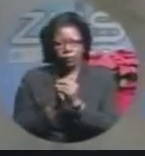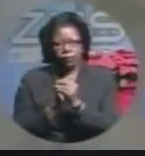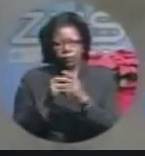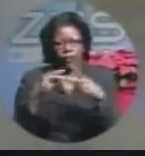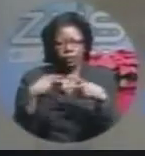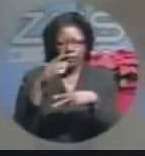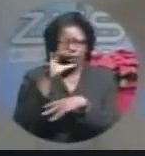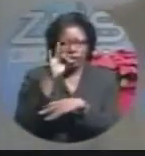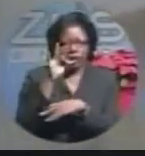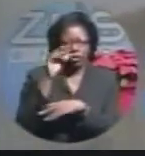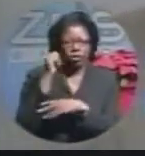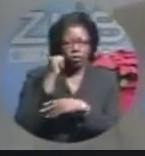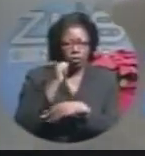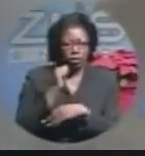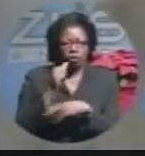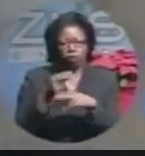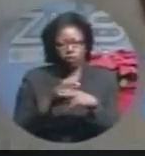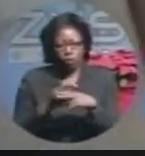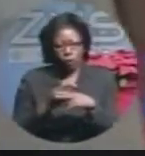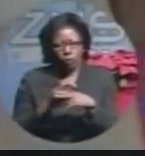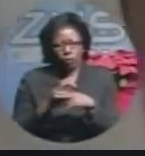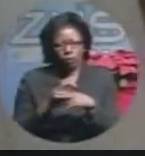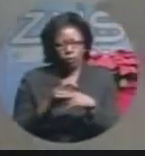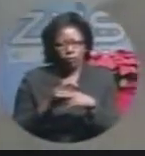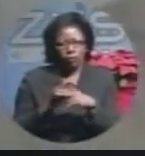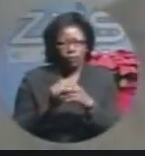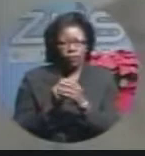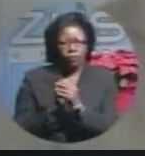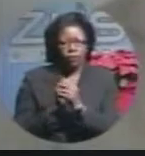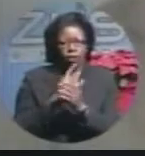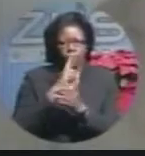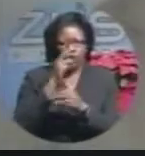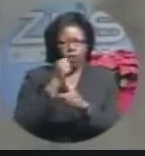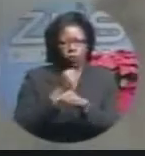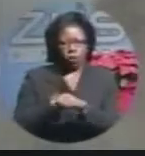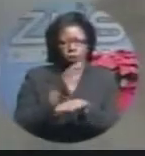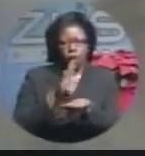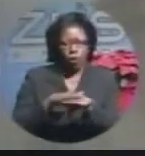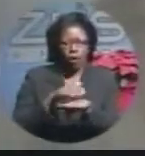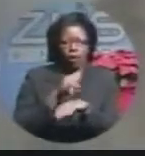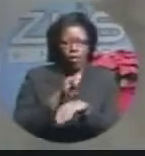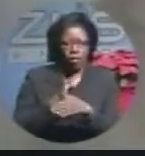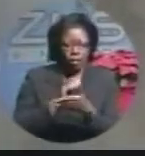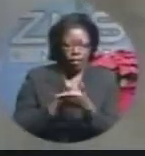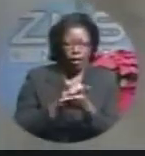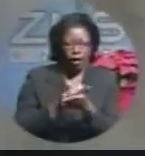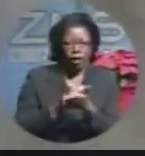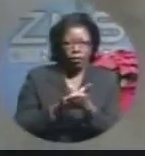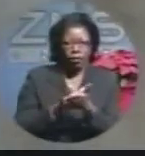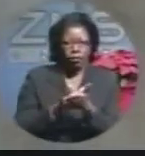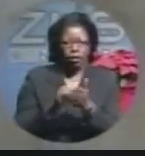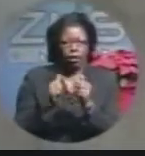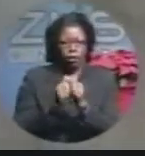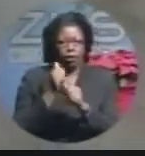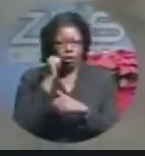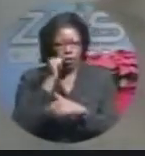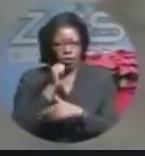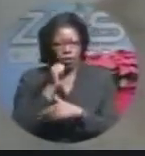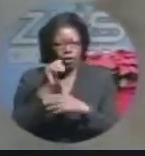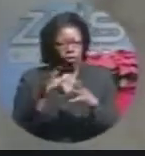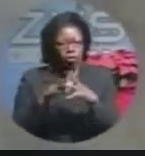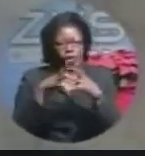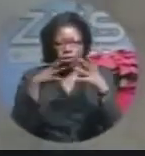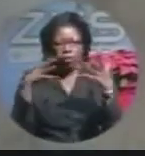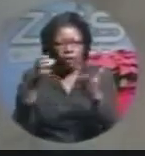maximum 8. The girls always fall short, and that's something we really need to work on, I think, in all sporting areas with girls, because, I mean, there are so